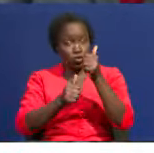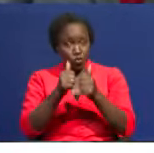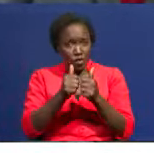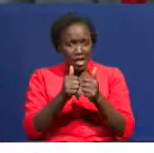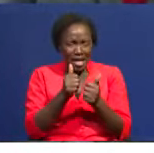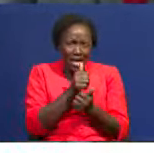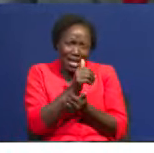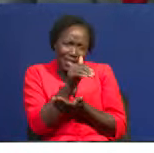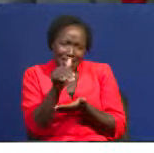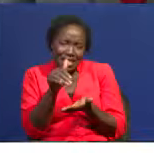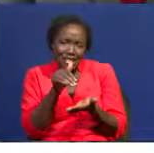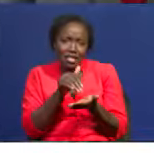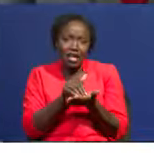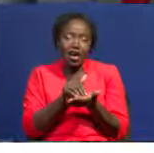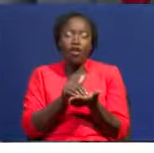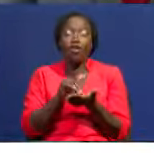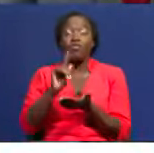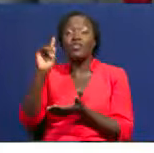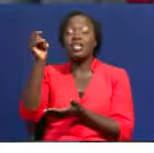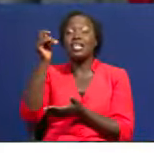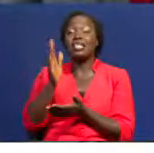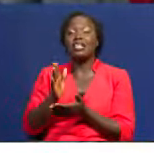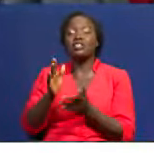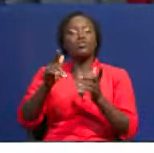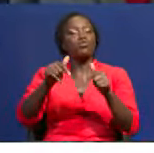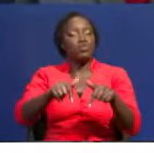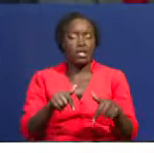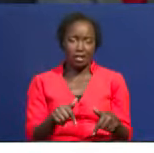heart of the people of Kenya today.